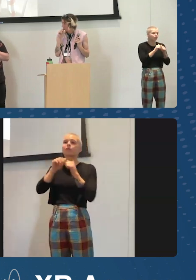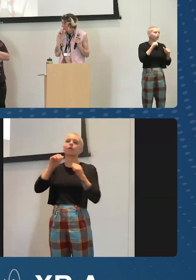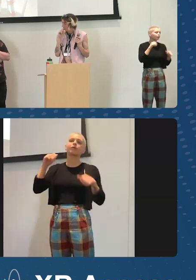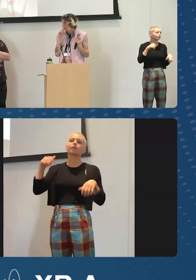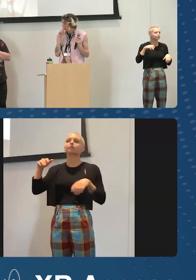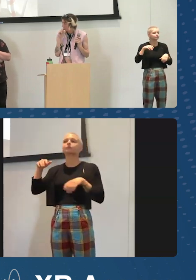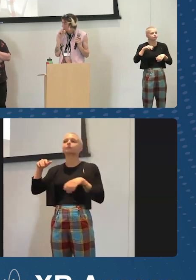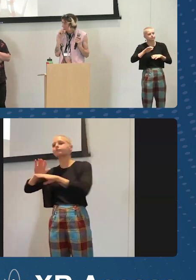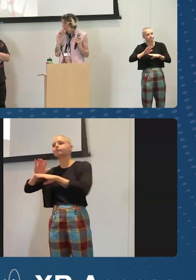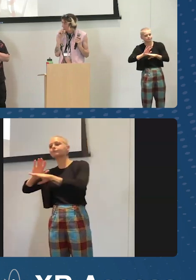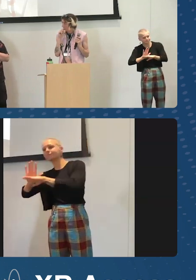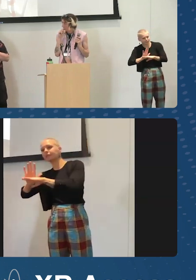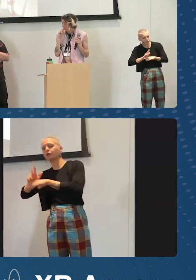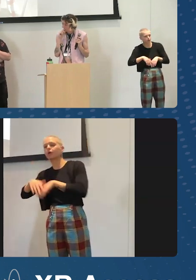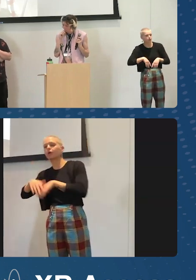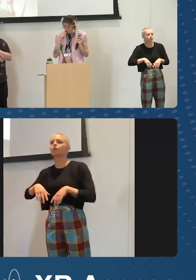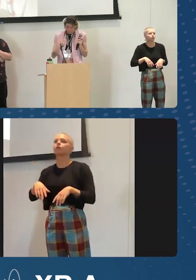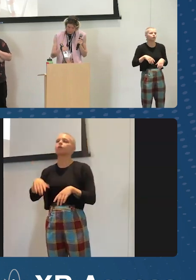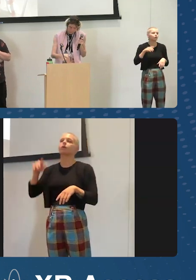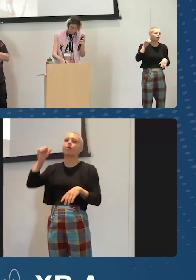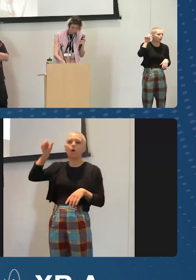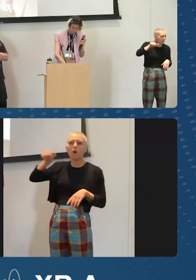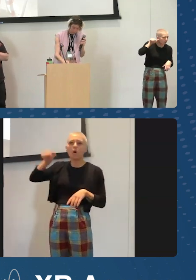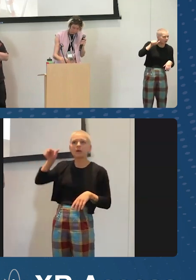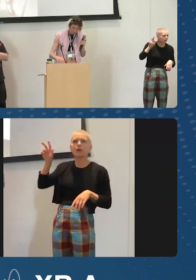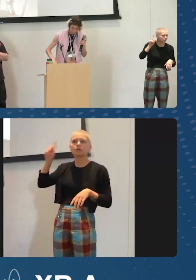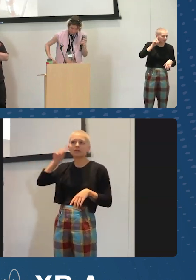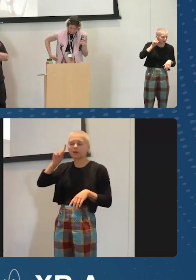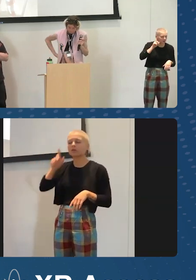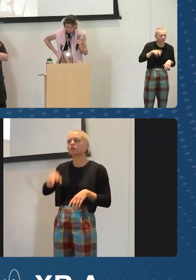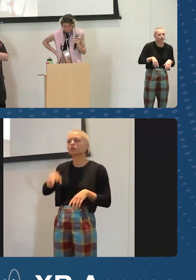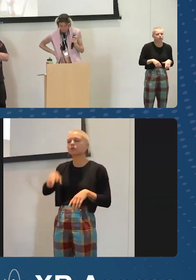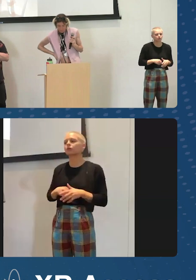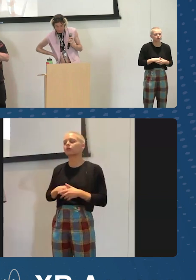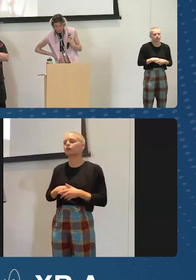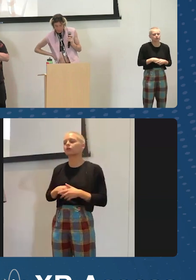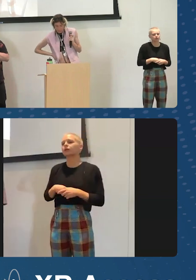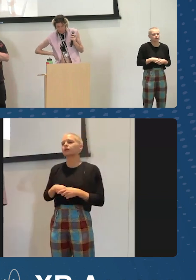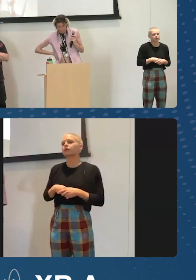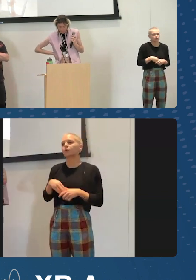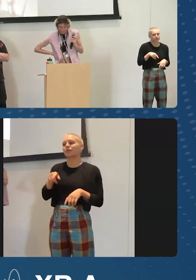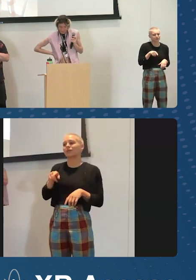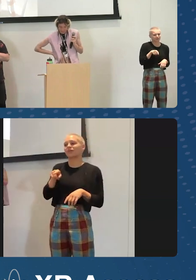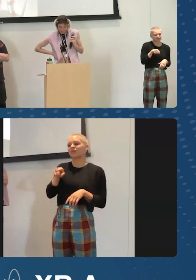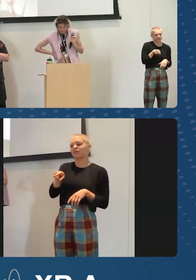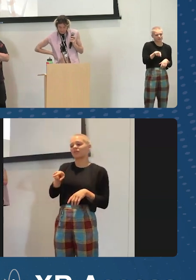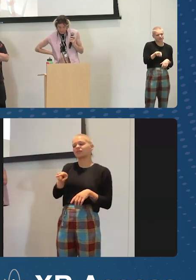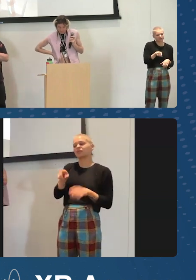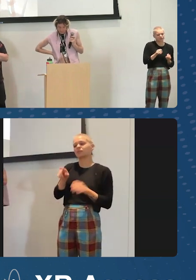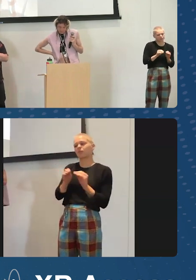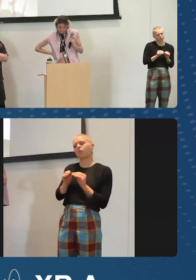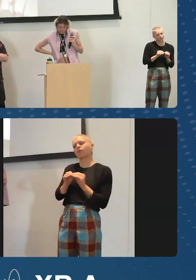limitations of this sort of like arcane or whatever sort of like